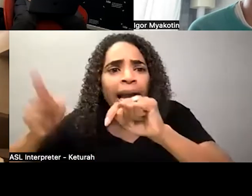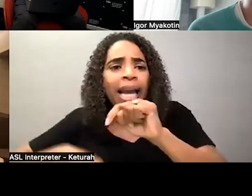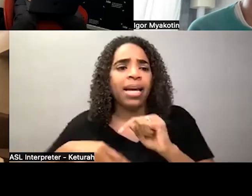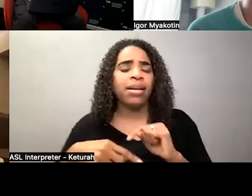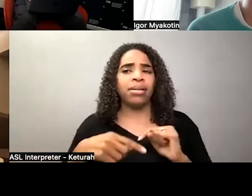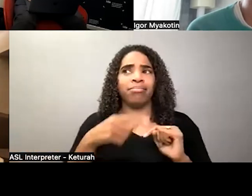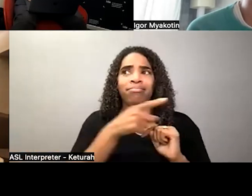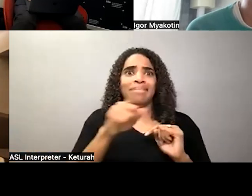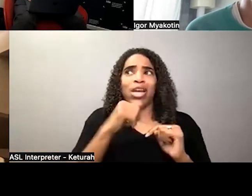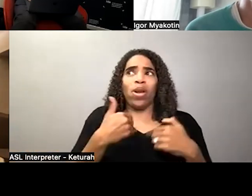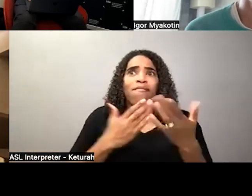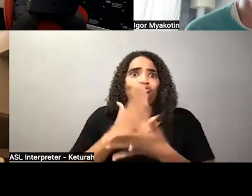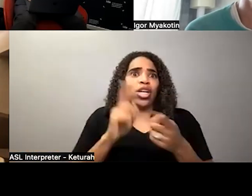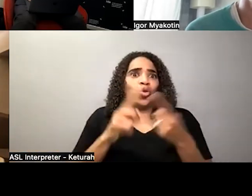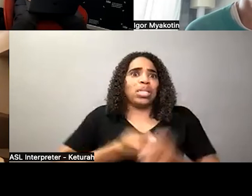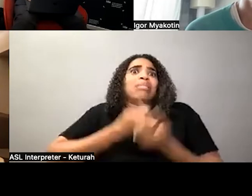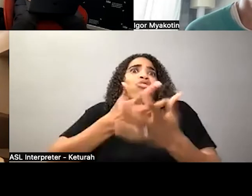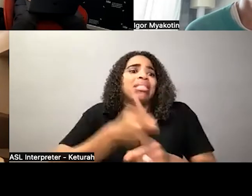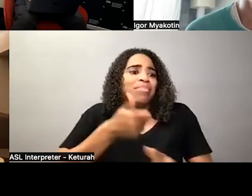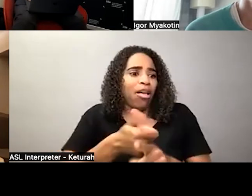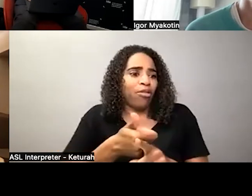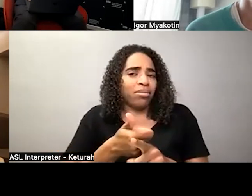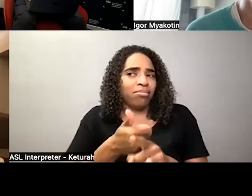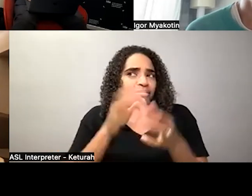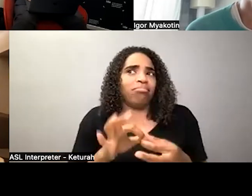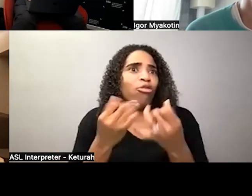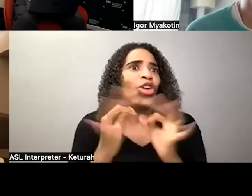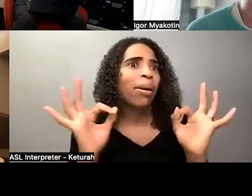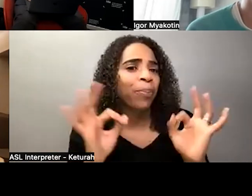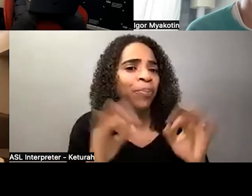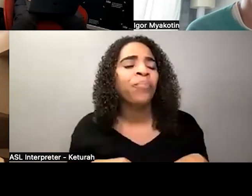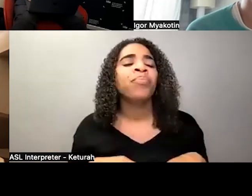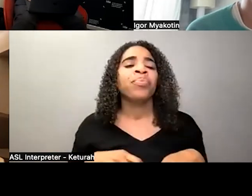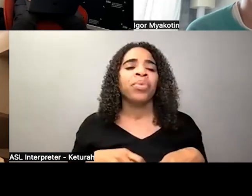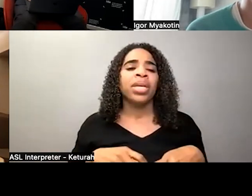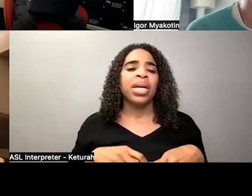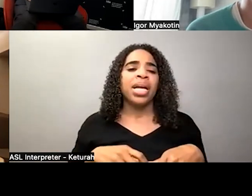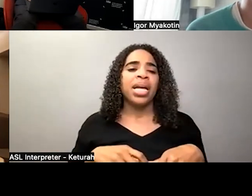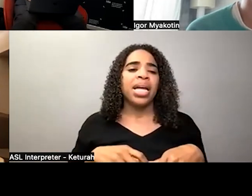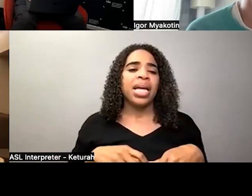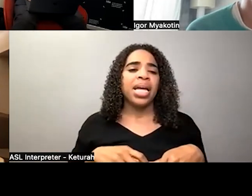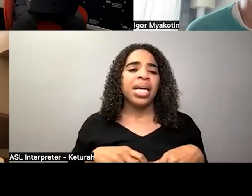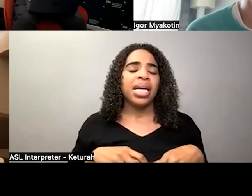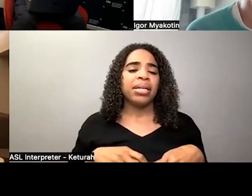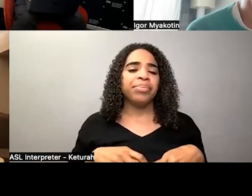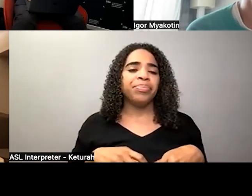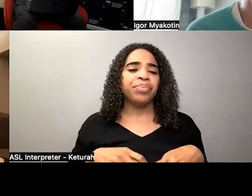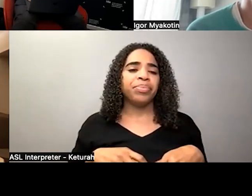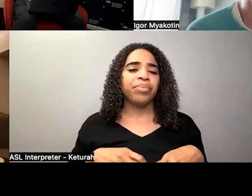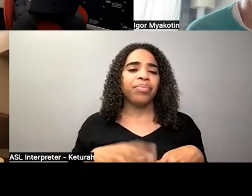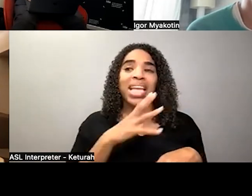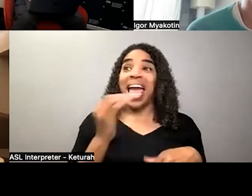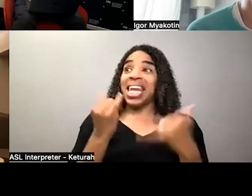express themselves with freedom, and especially they are losing the faith to have the space to